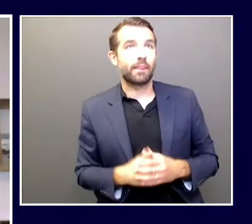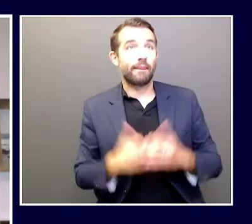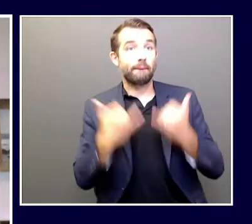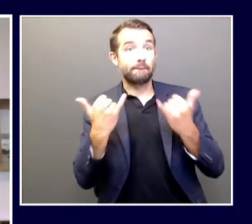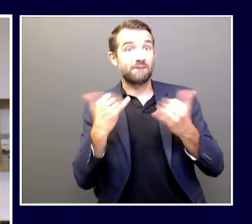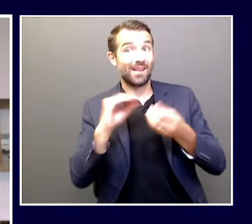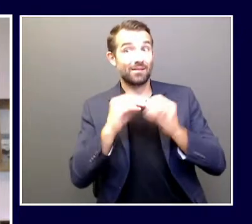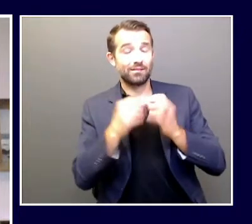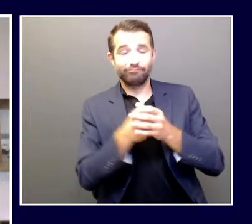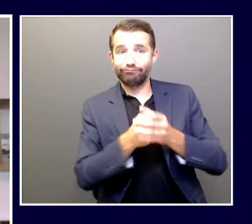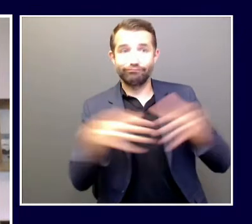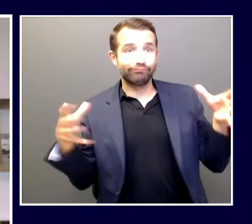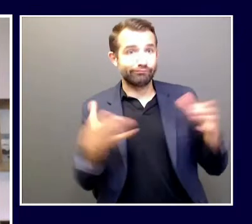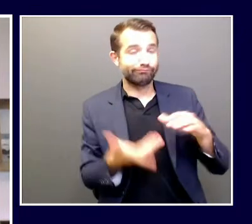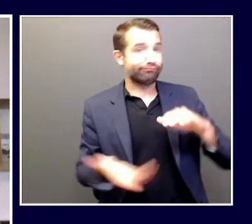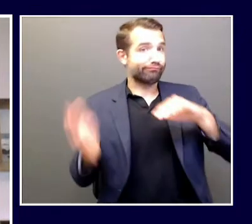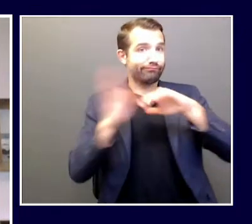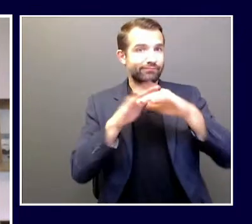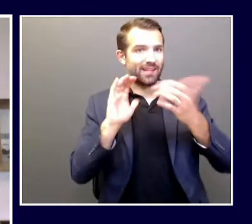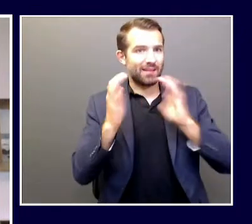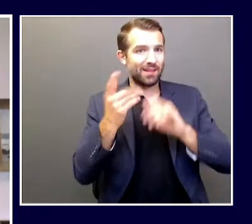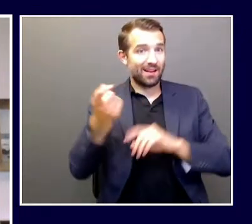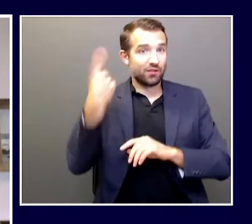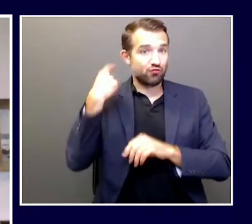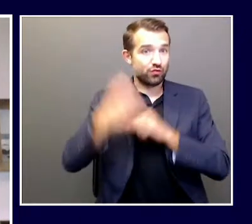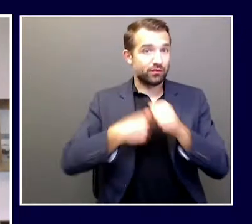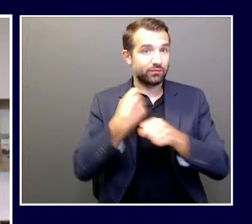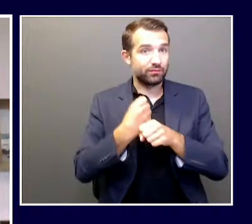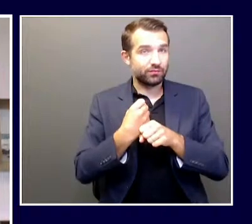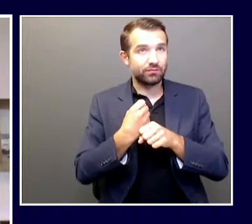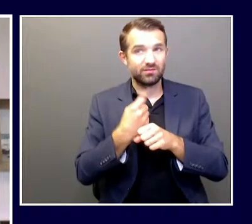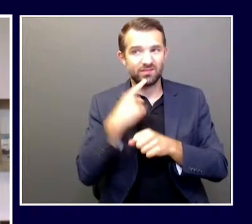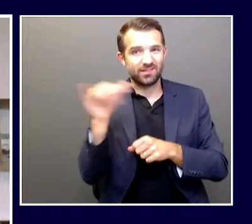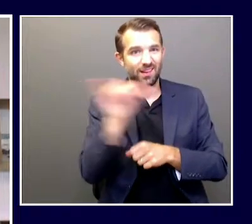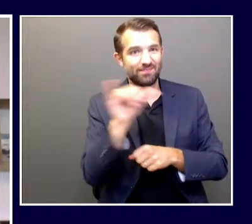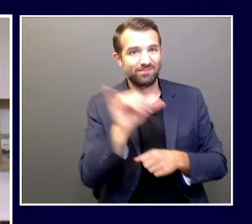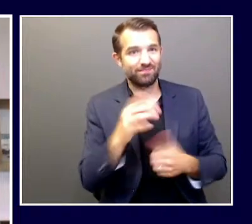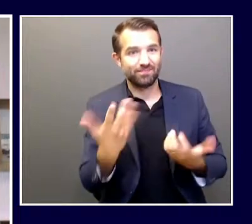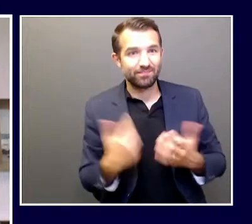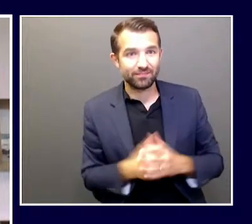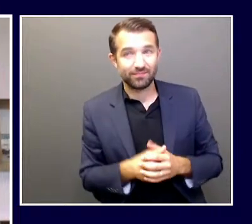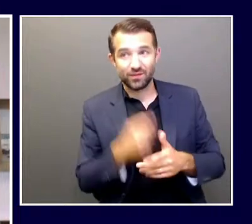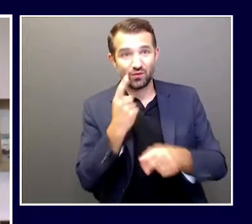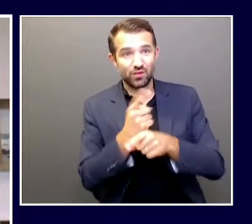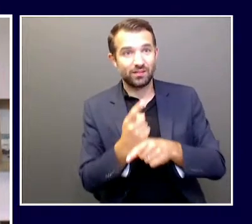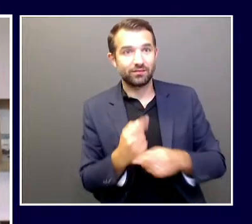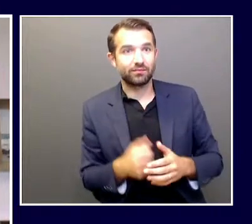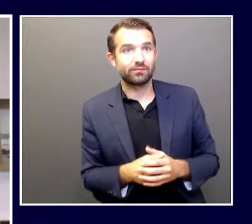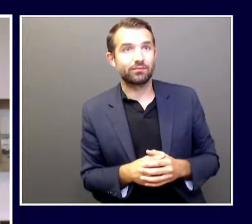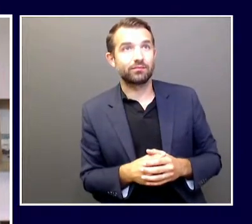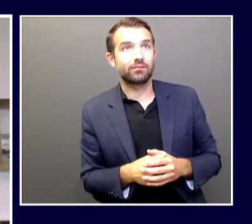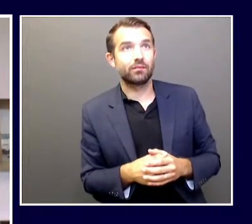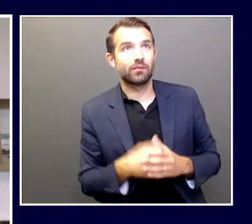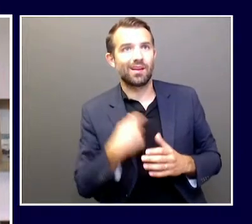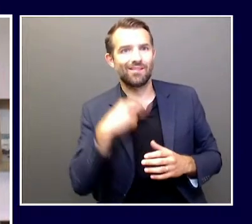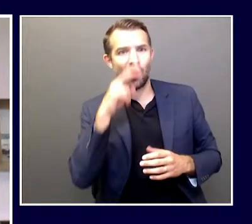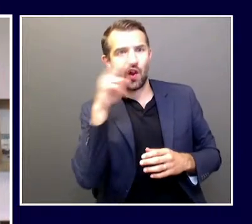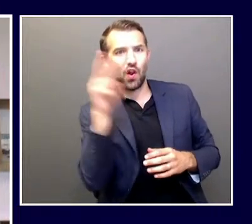ways to earlier surges. Just if you were to look at the graphs, the slope of the curves and such things are pretty